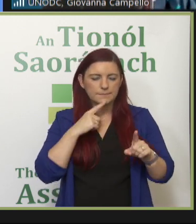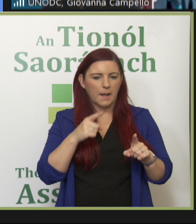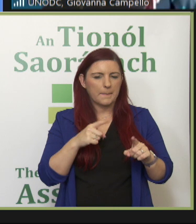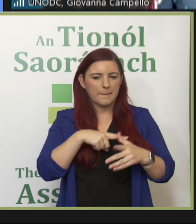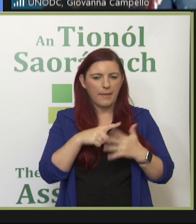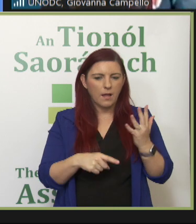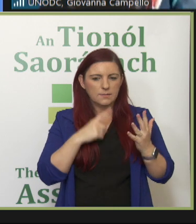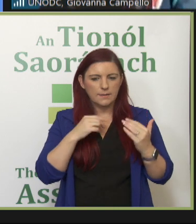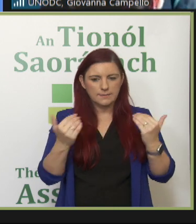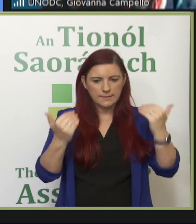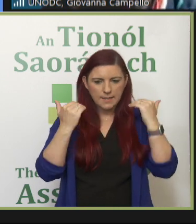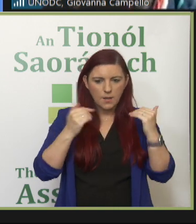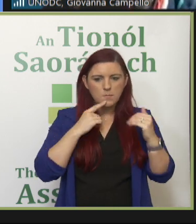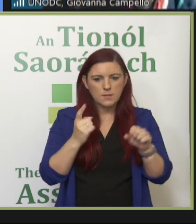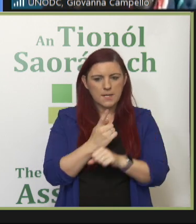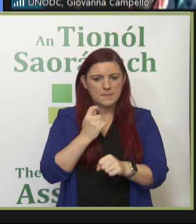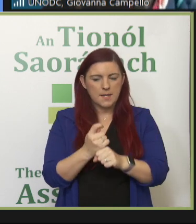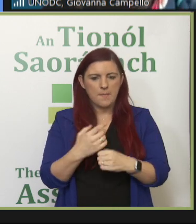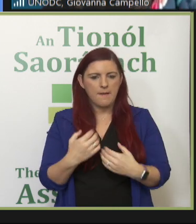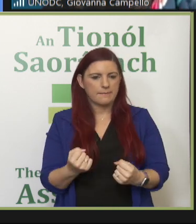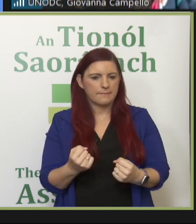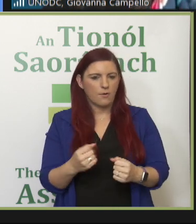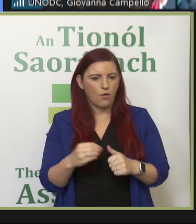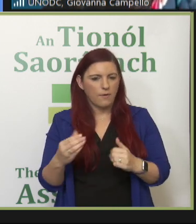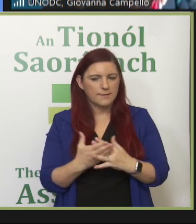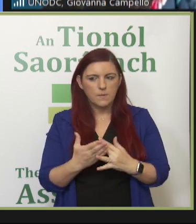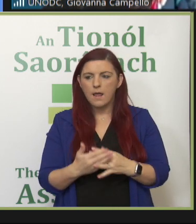want to give you some data nonetheless.